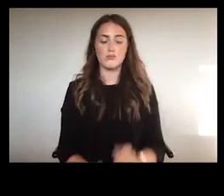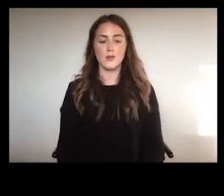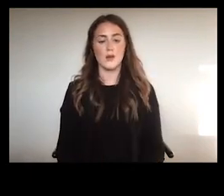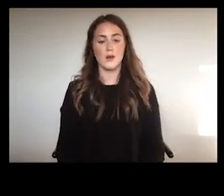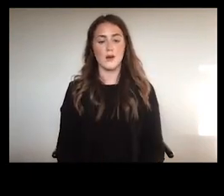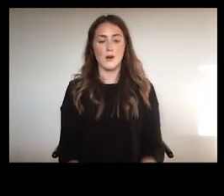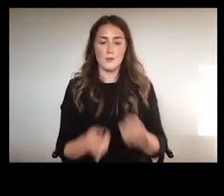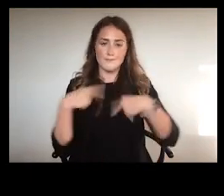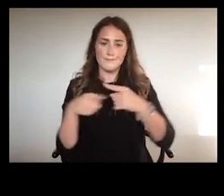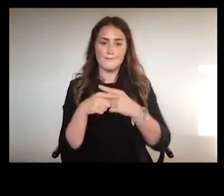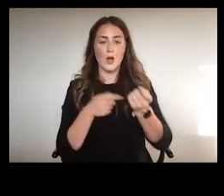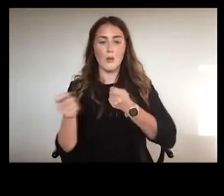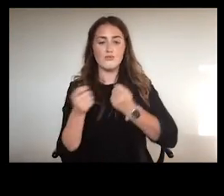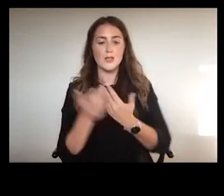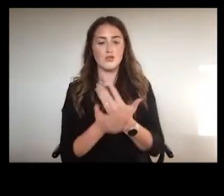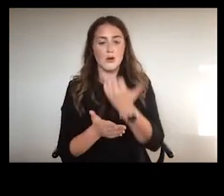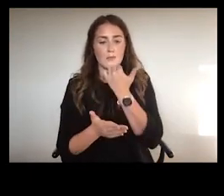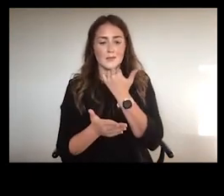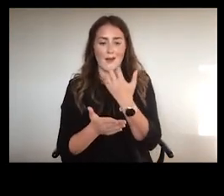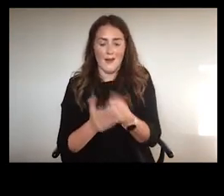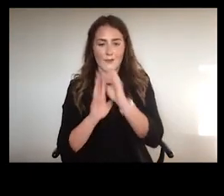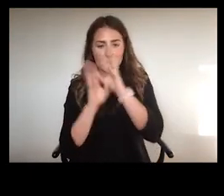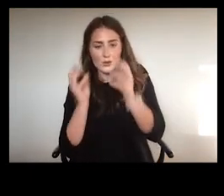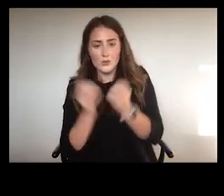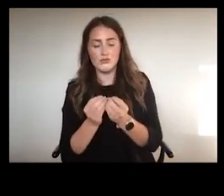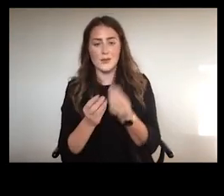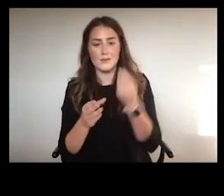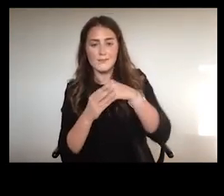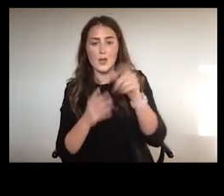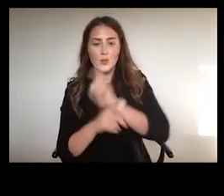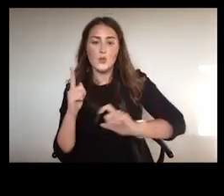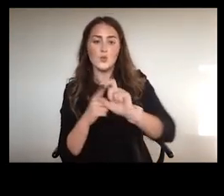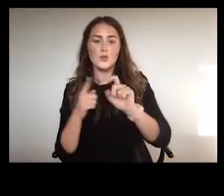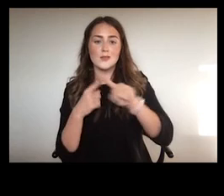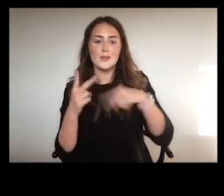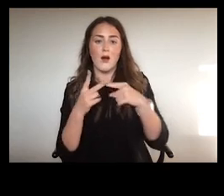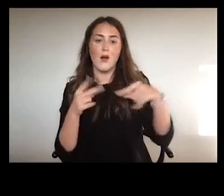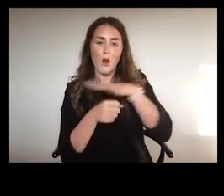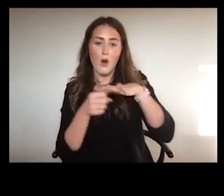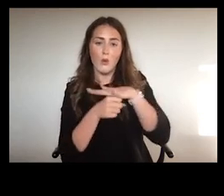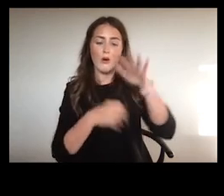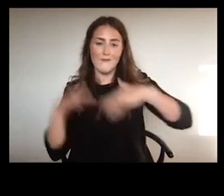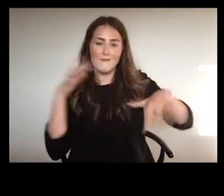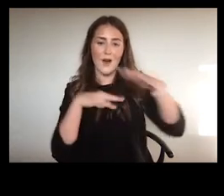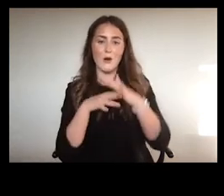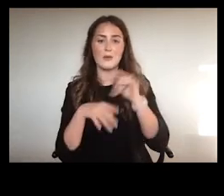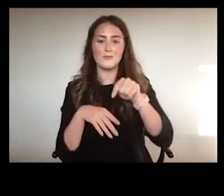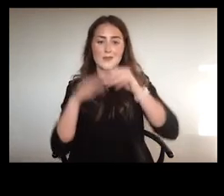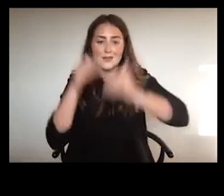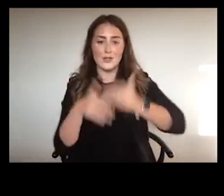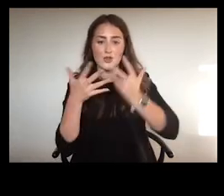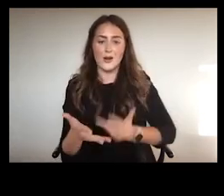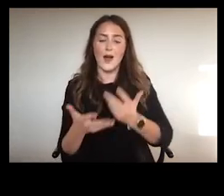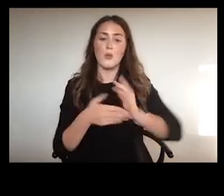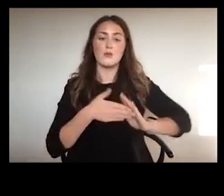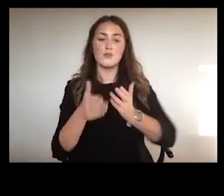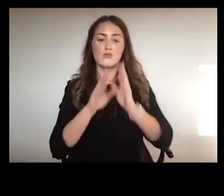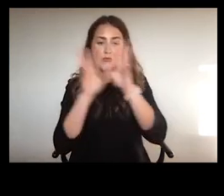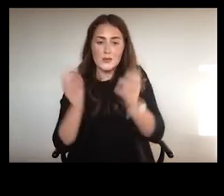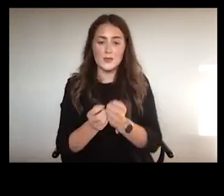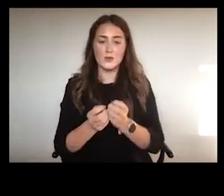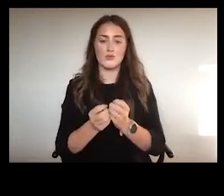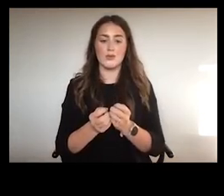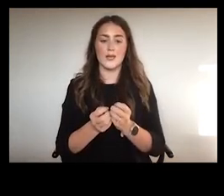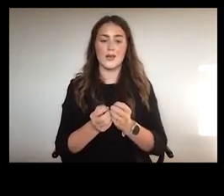nationally. In Operations Update, we've summarised the impact of the operation of the road on your community and the local